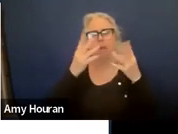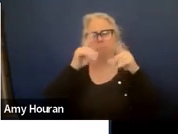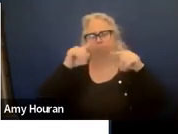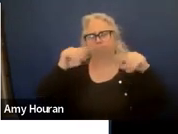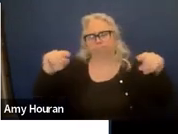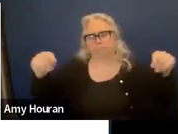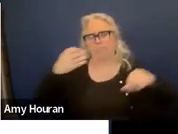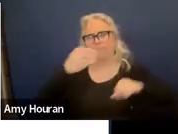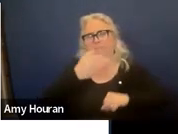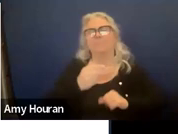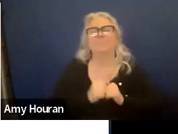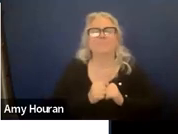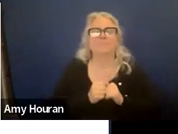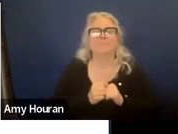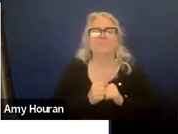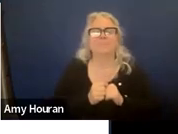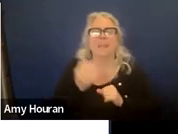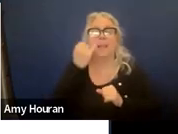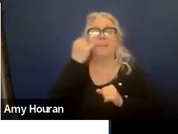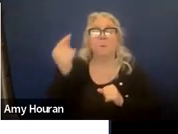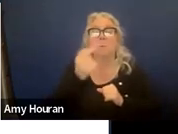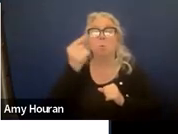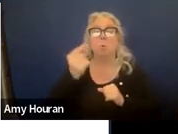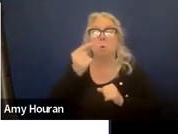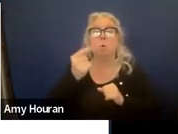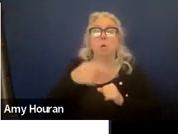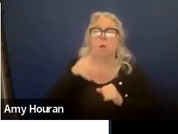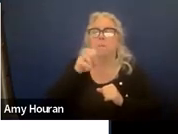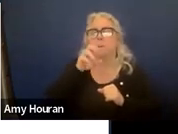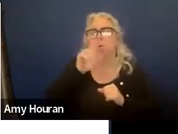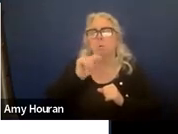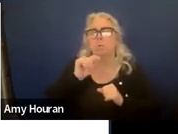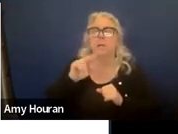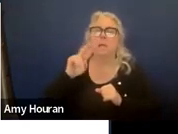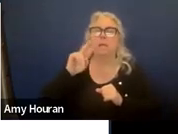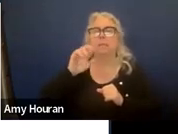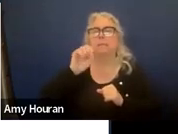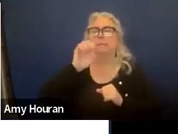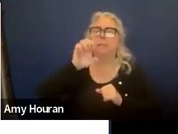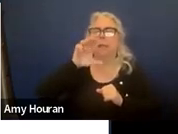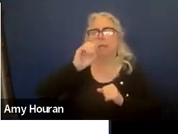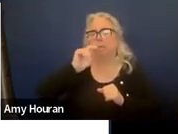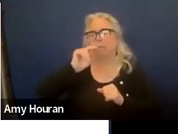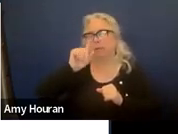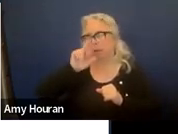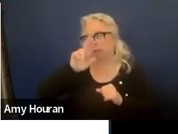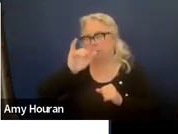there. Probably if you Google post-secondary transition, you'll get a lot of them.